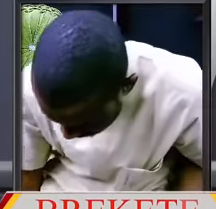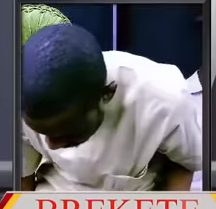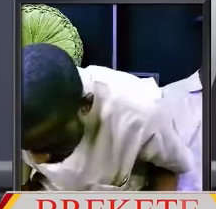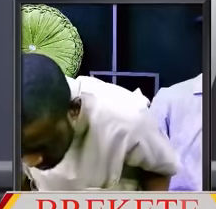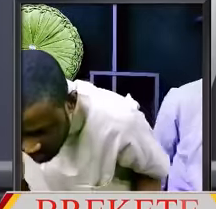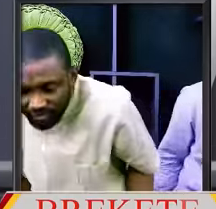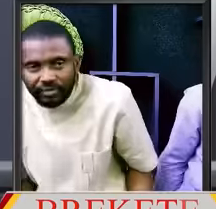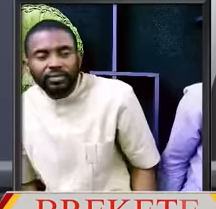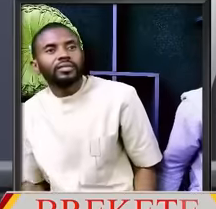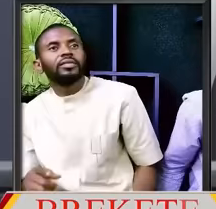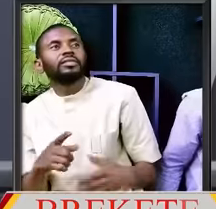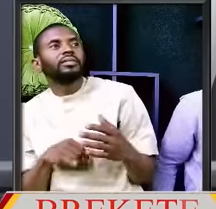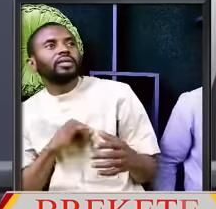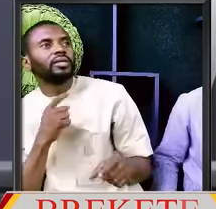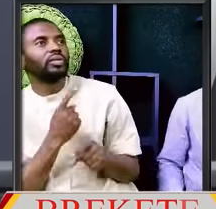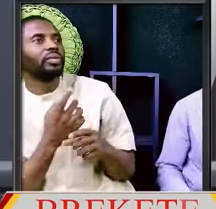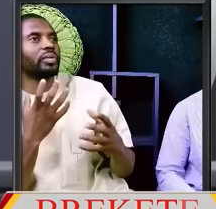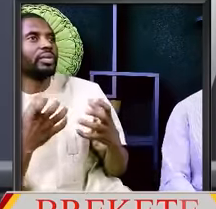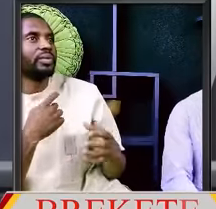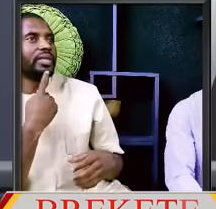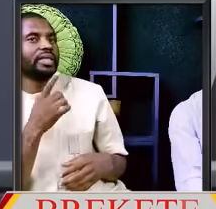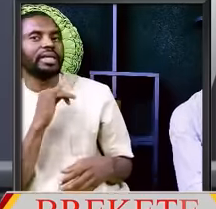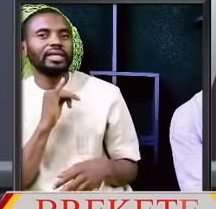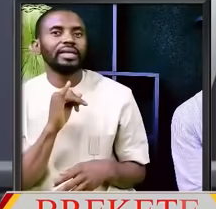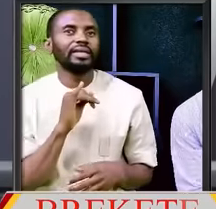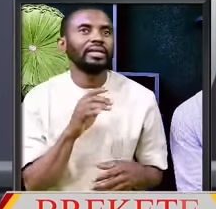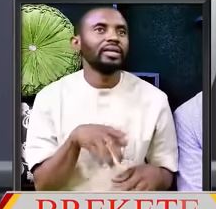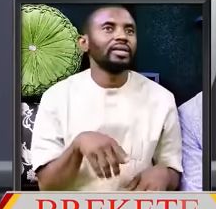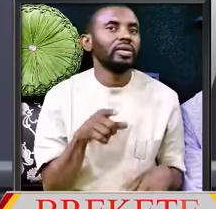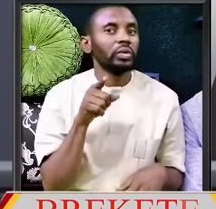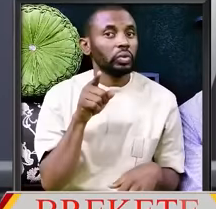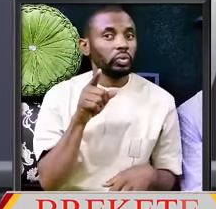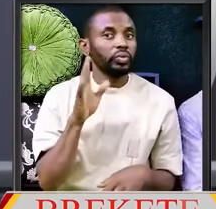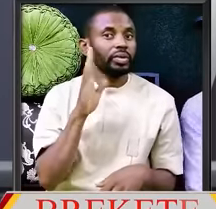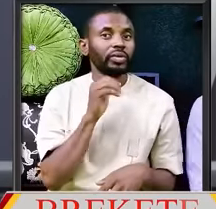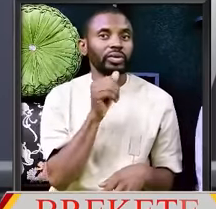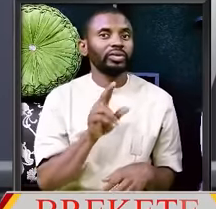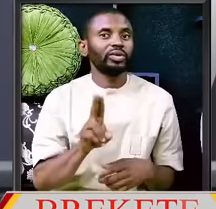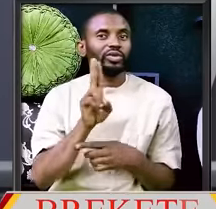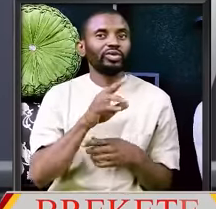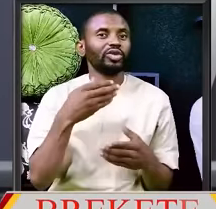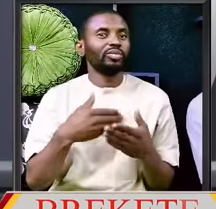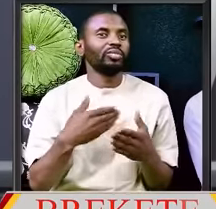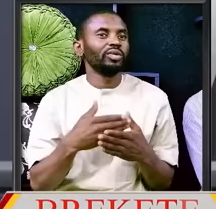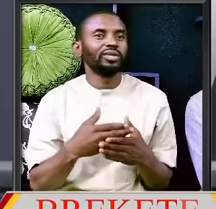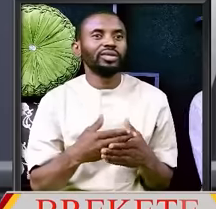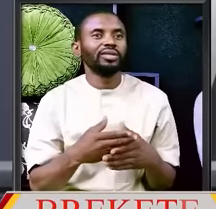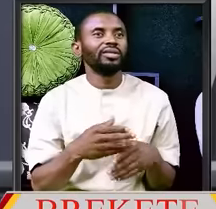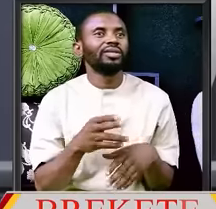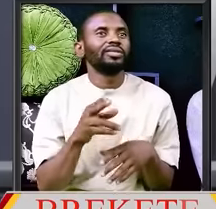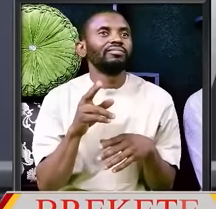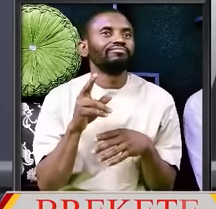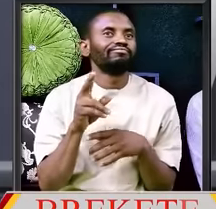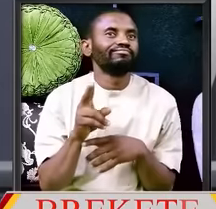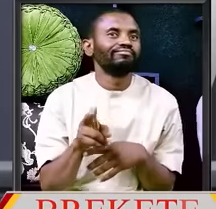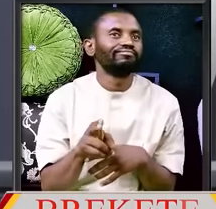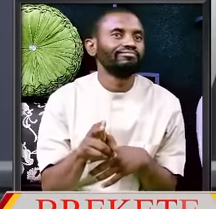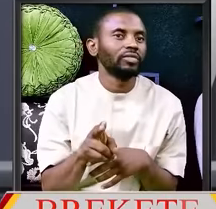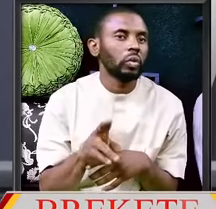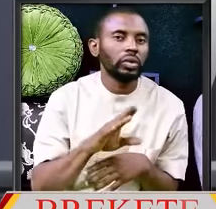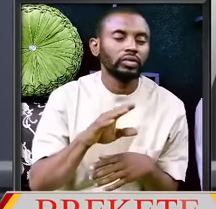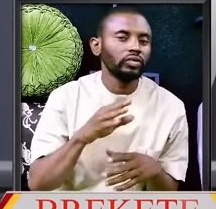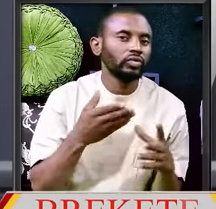But what I don't want as they say, you not go use your money run this fight because the fight go